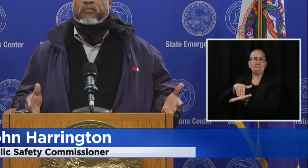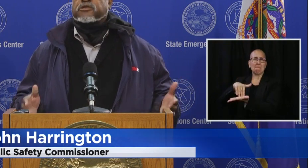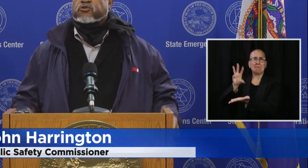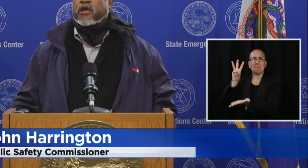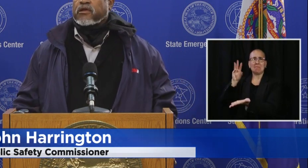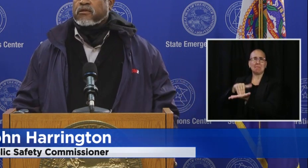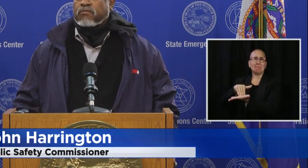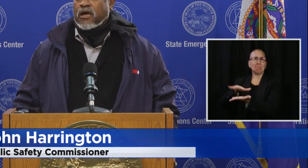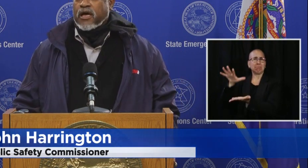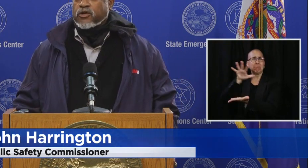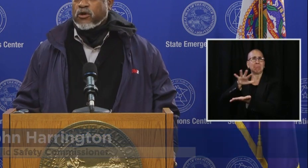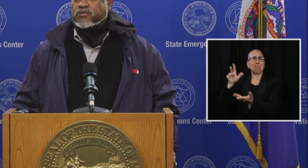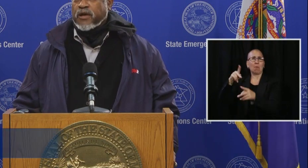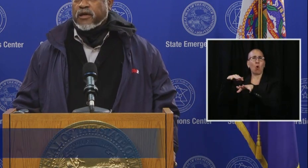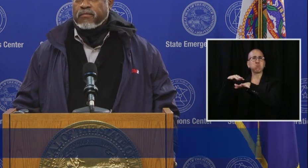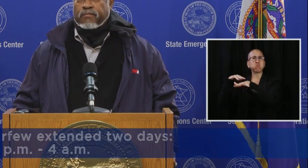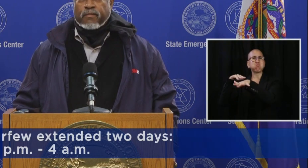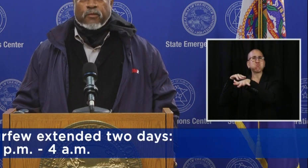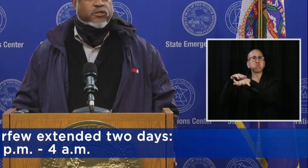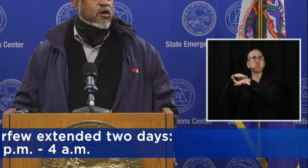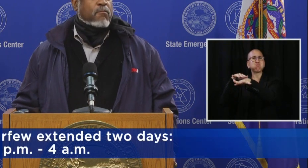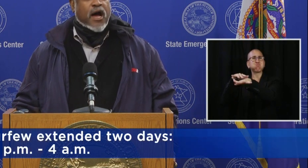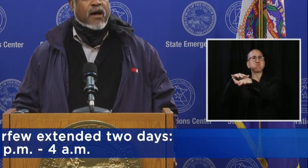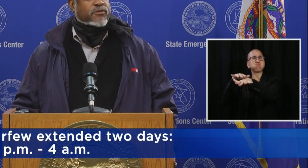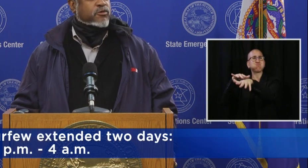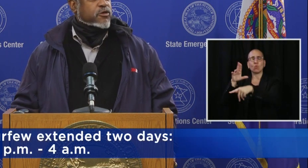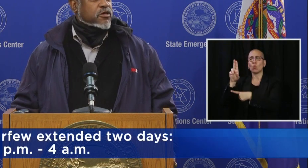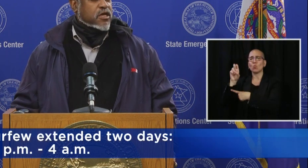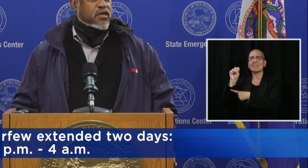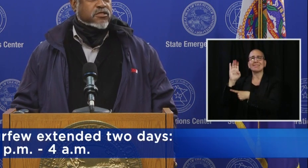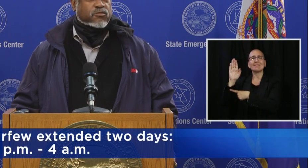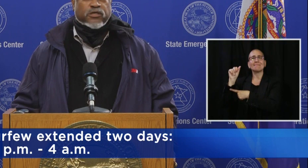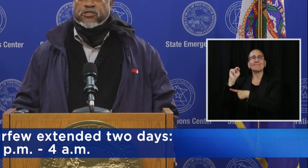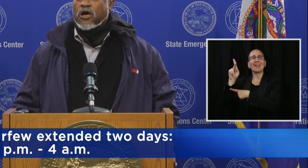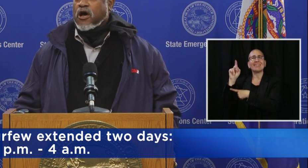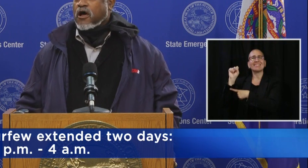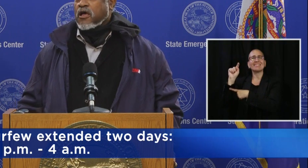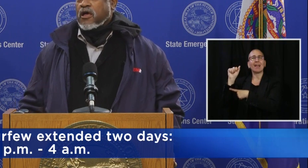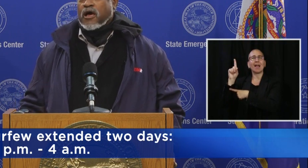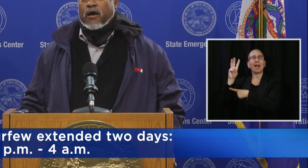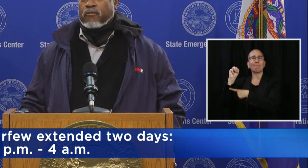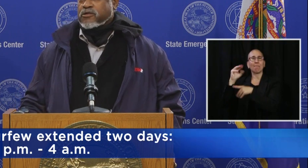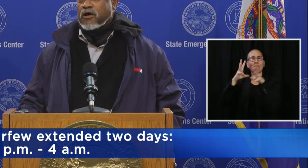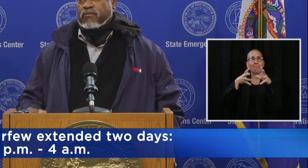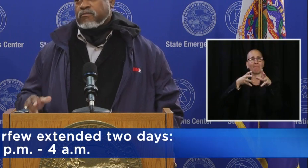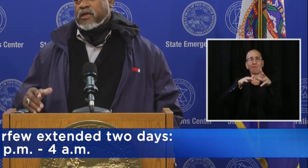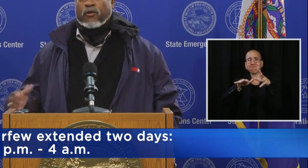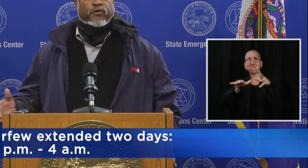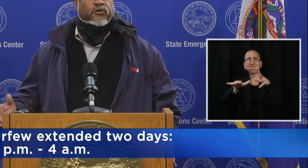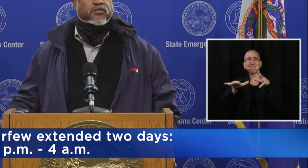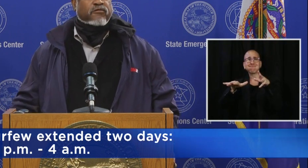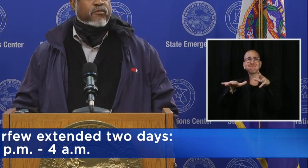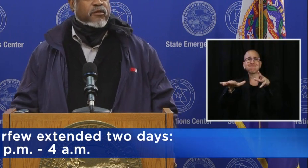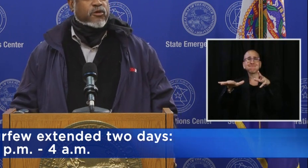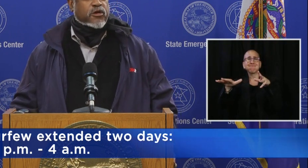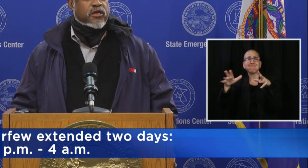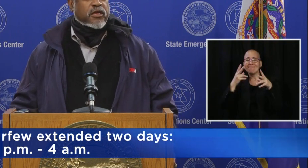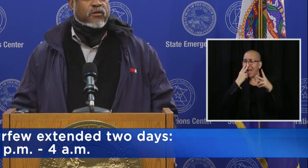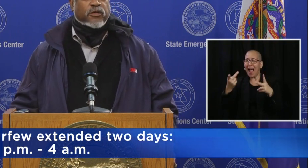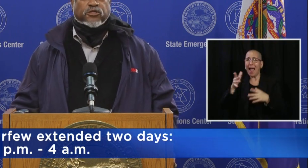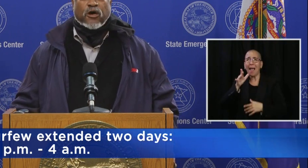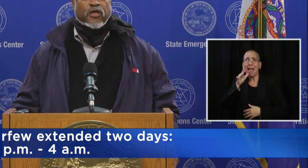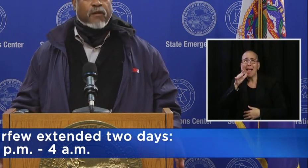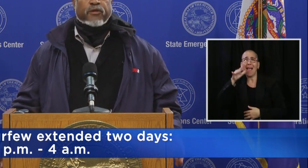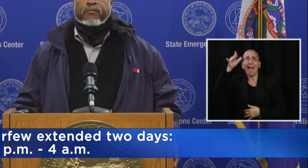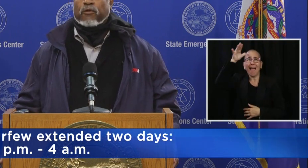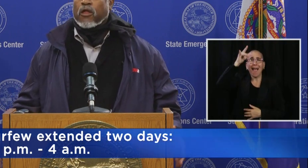to demonstrate at U.S. Bank. We saw moms with their kids. We saw elders from the community.